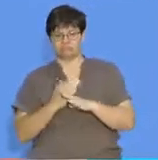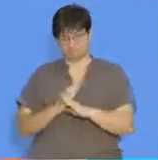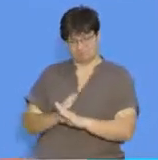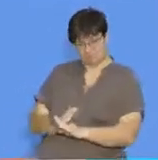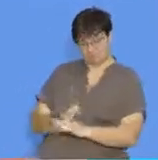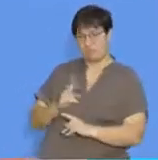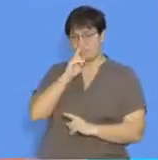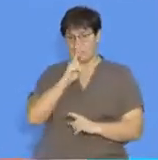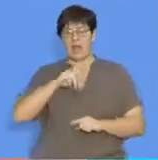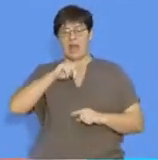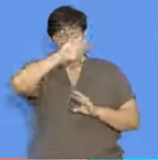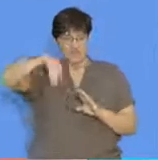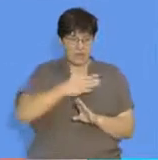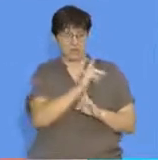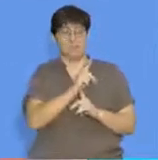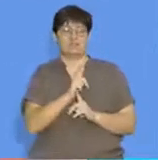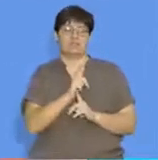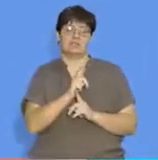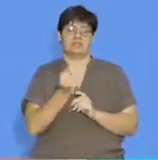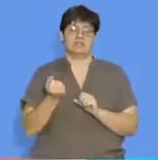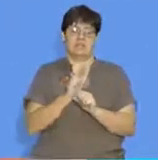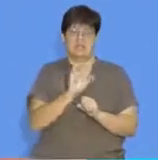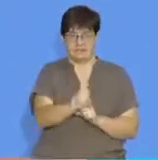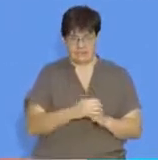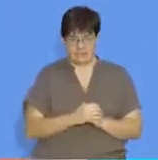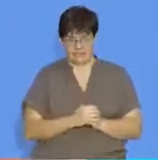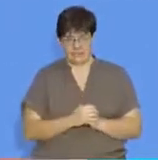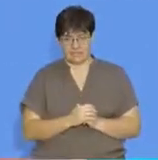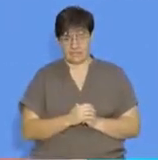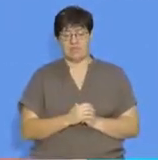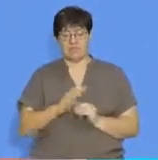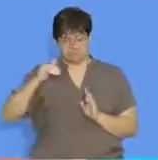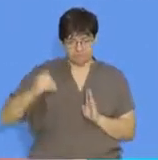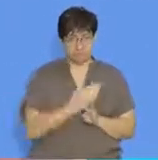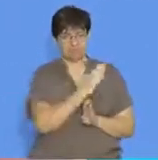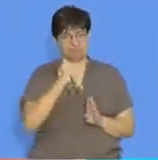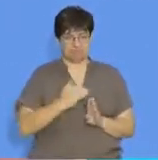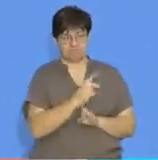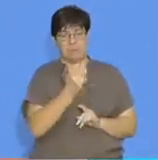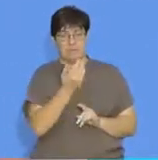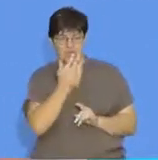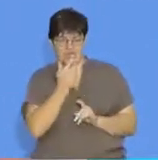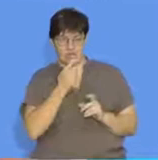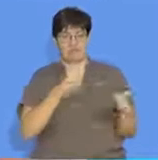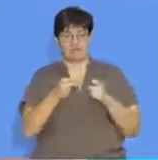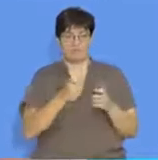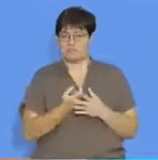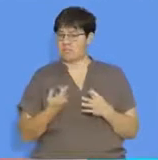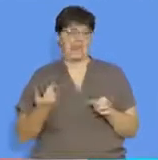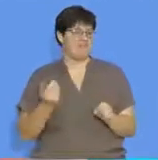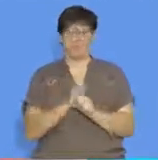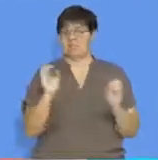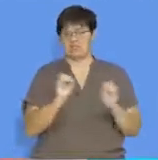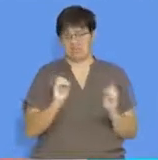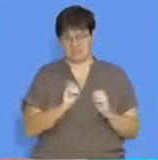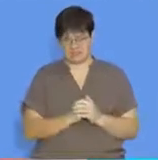the amount of current. So, in other words, changing the current that passes through the battery had no effect